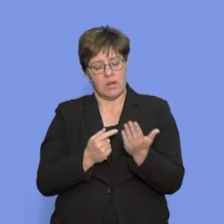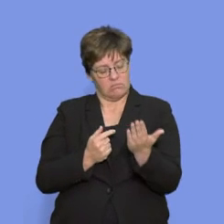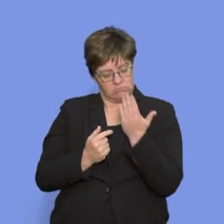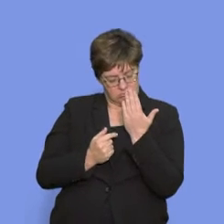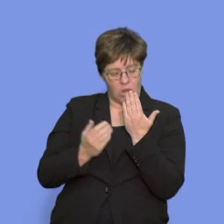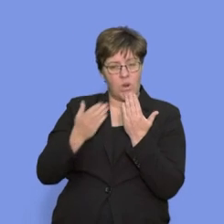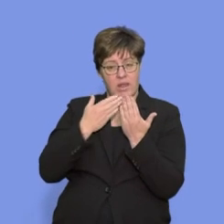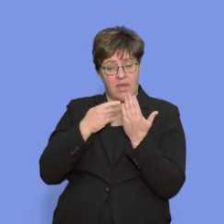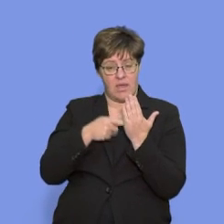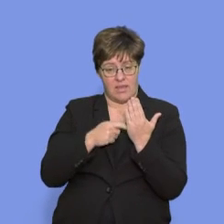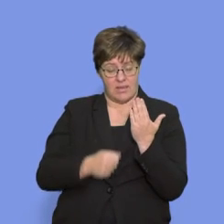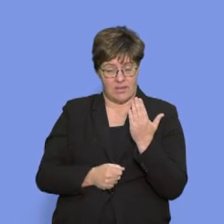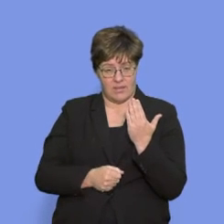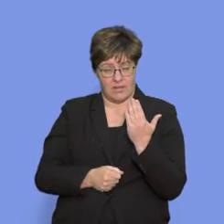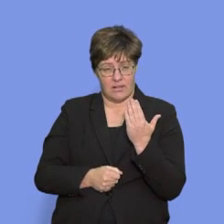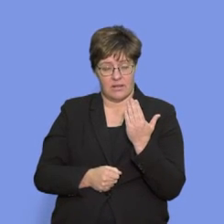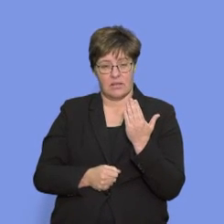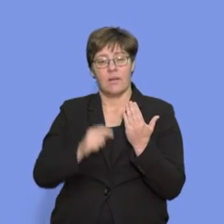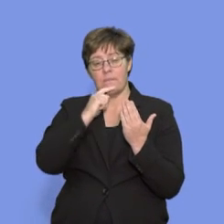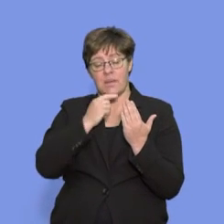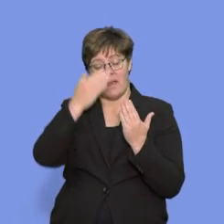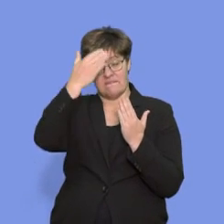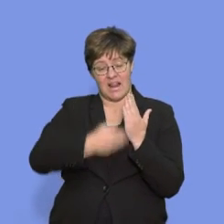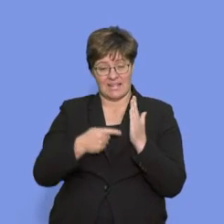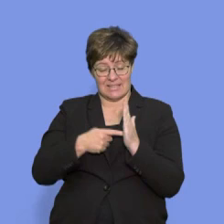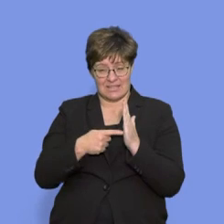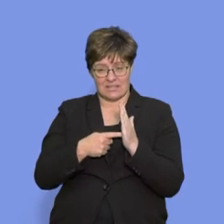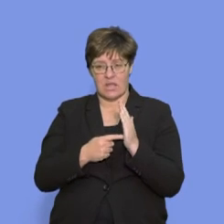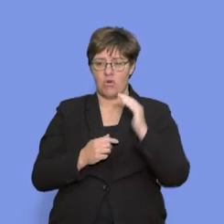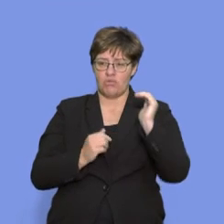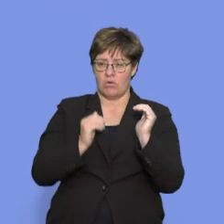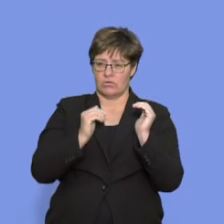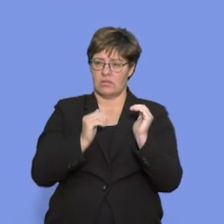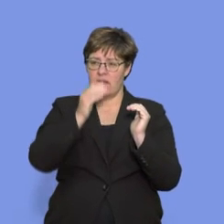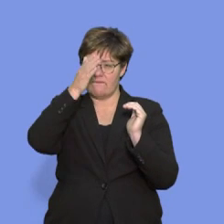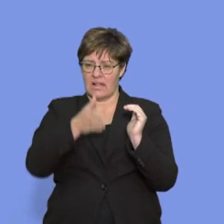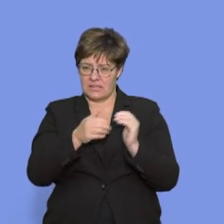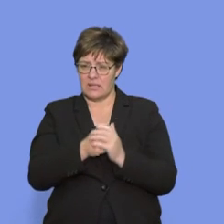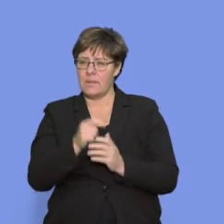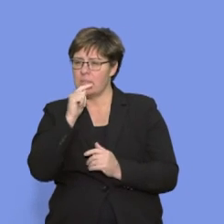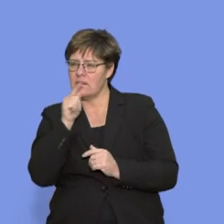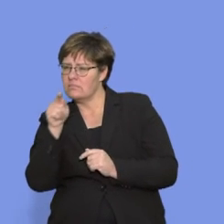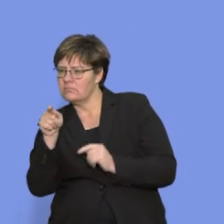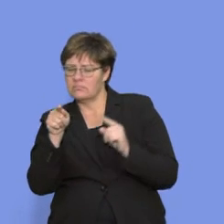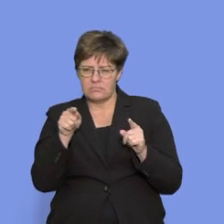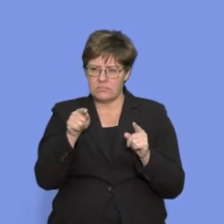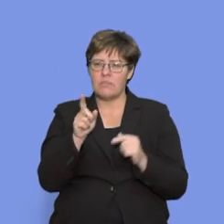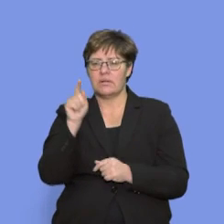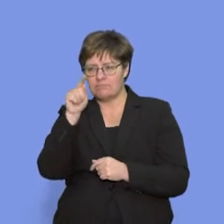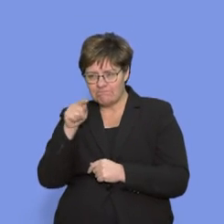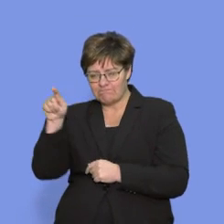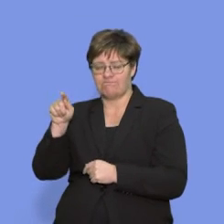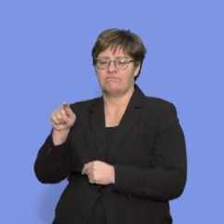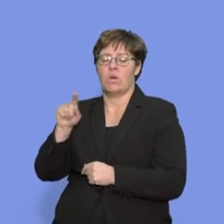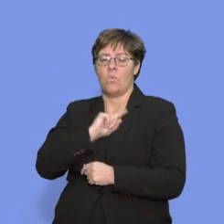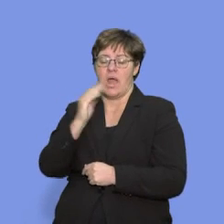near. This is a flat lens. This is a round lens. So this is the one that will be used for nearby vision. So